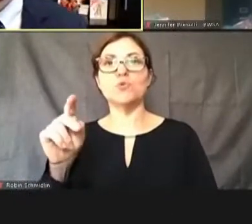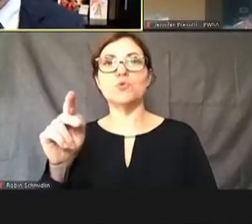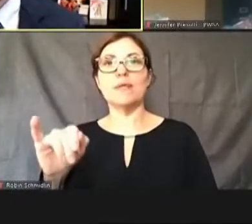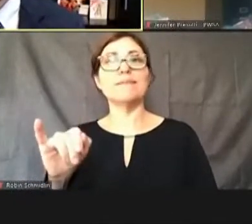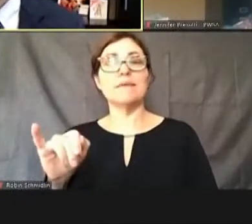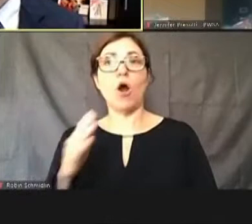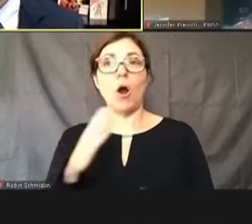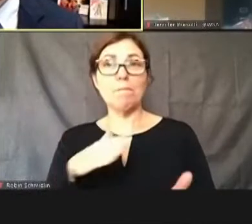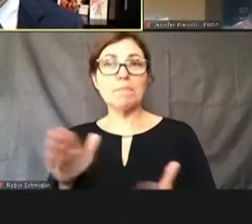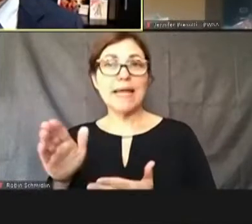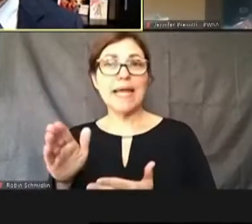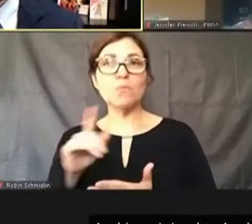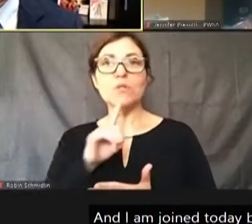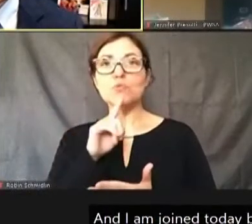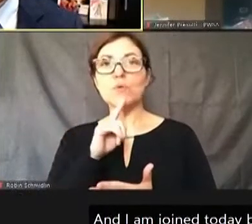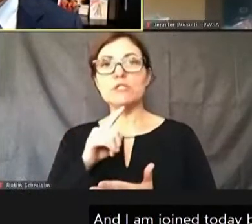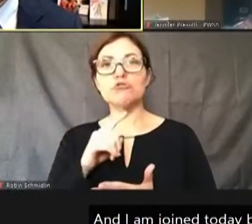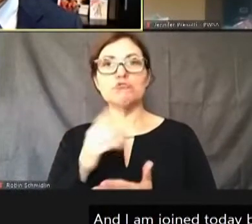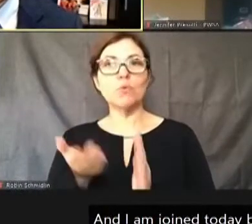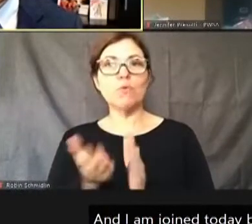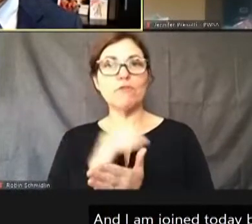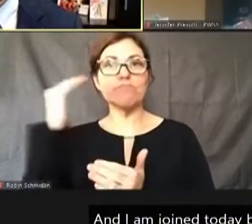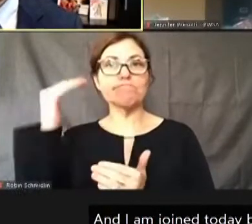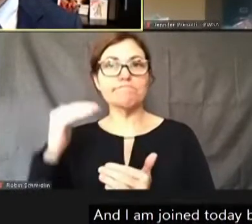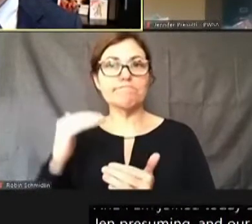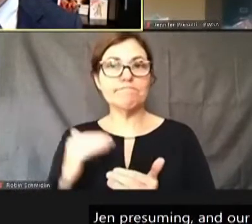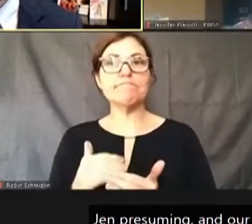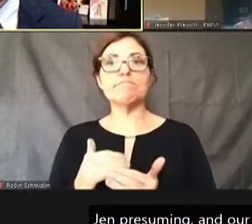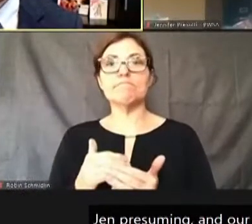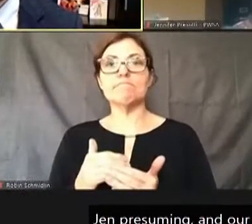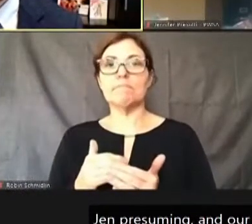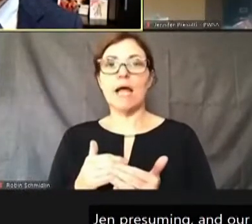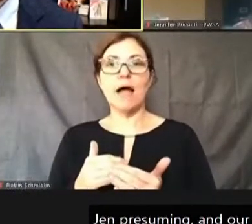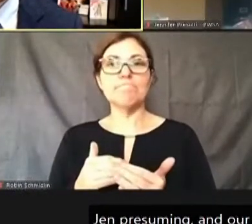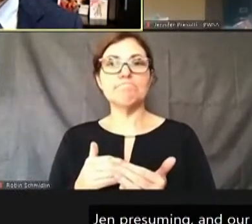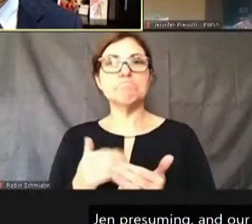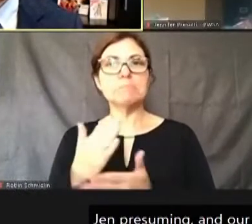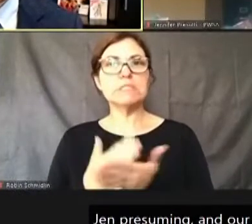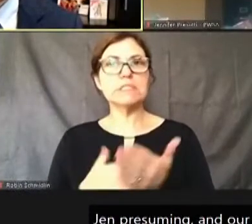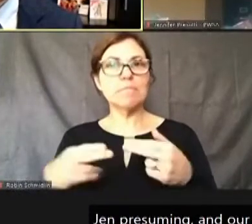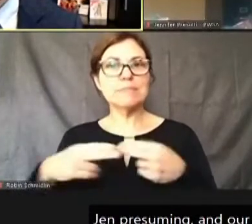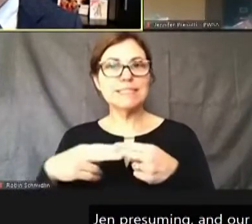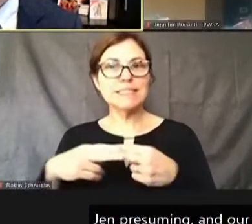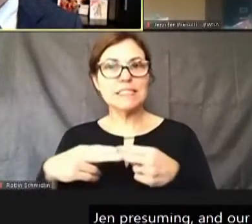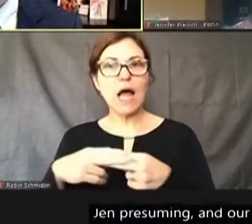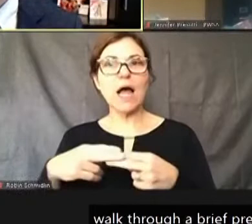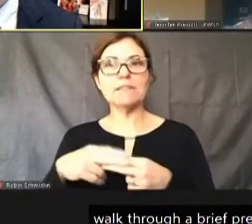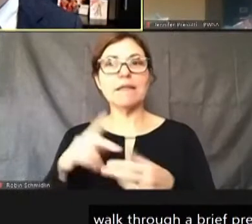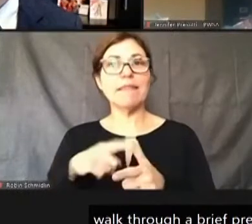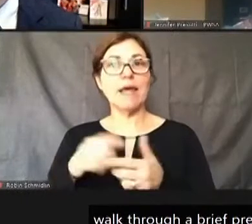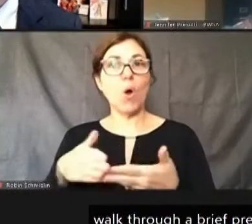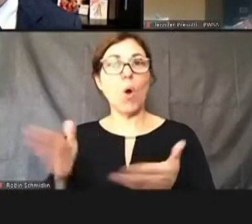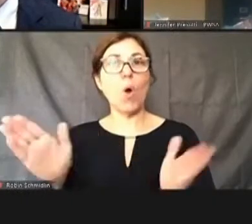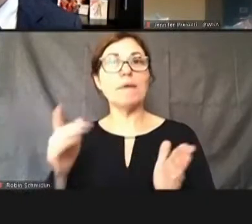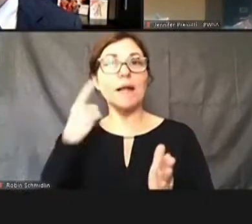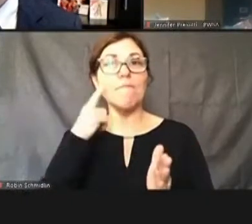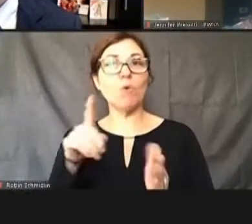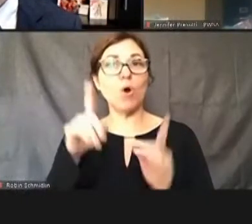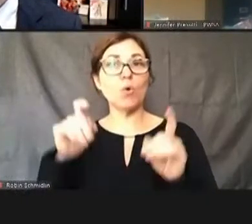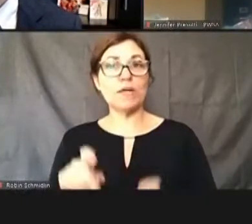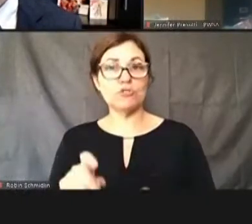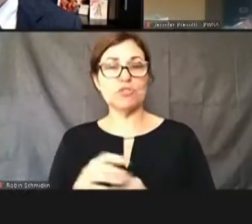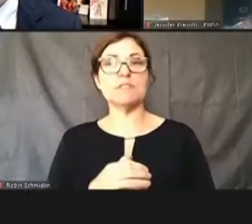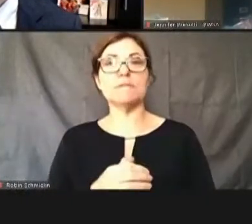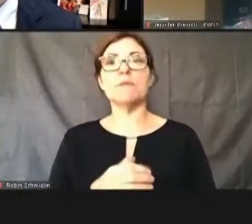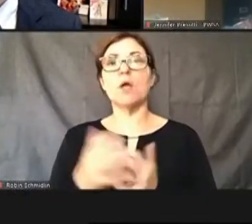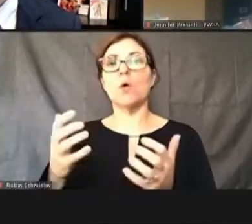brief presentation with some slides and then open it up to any questions you all may have for us. Yes, thank you. And let the record show we've